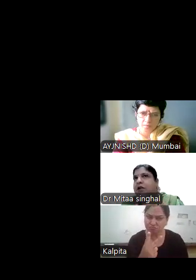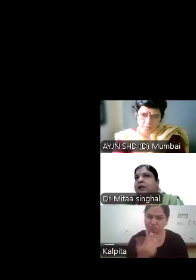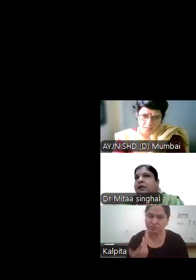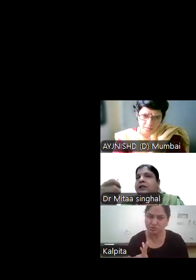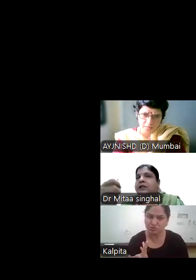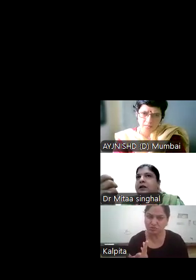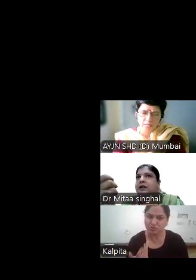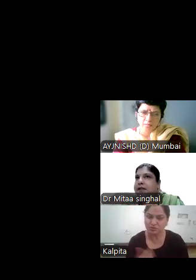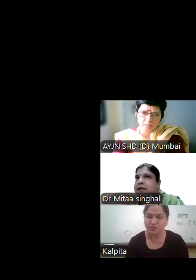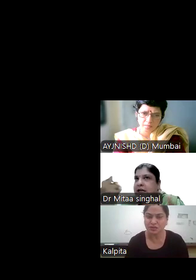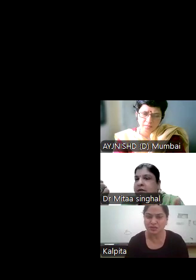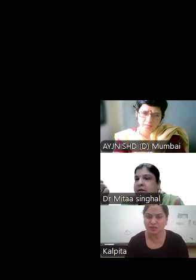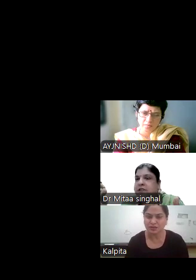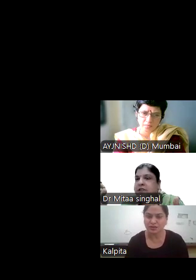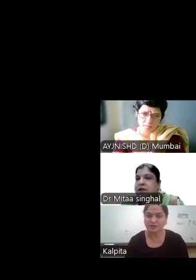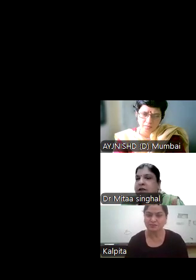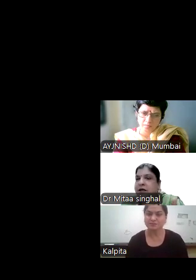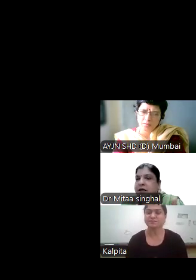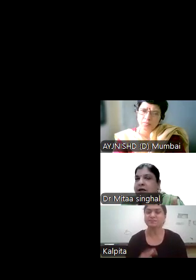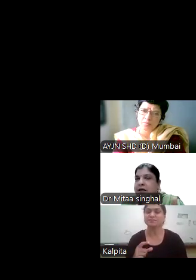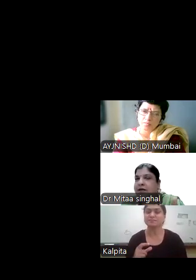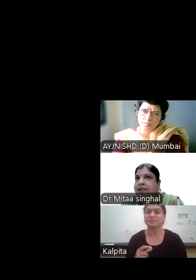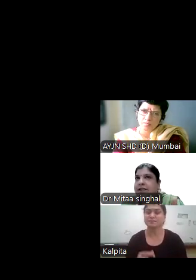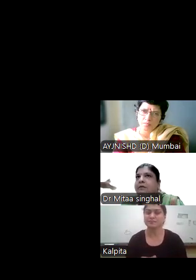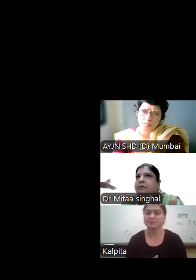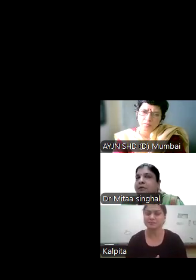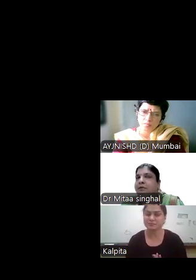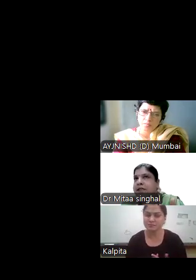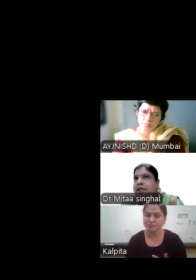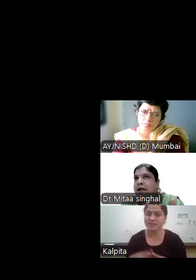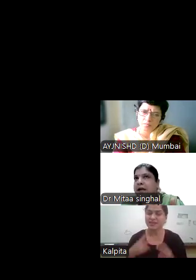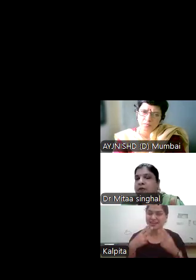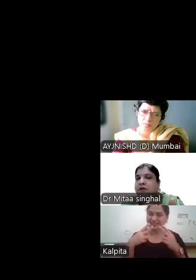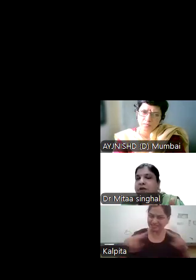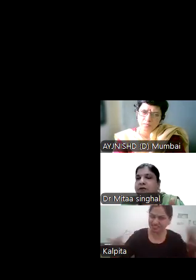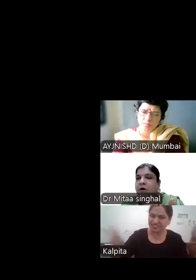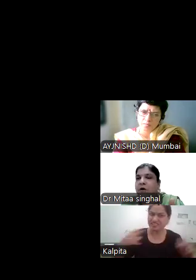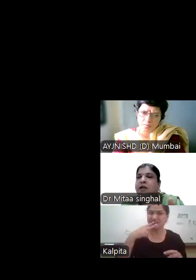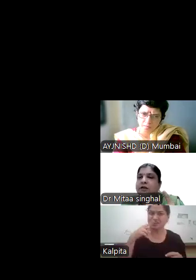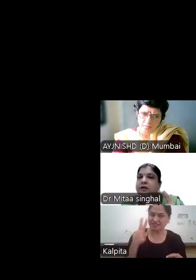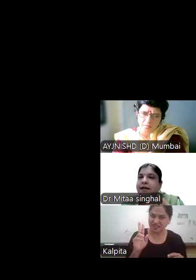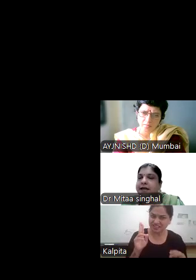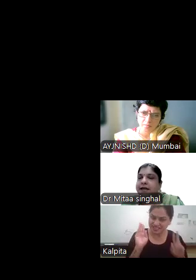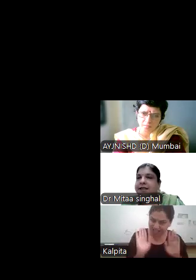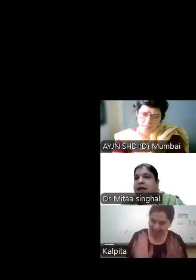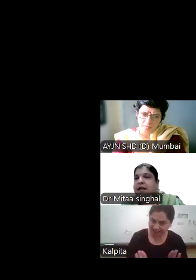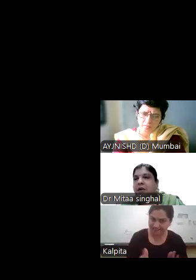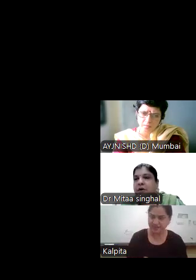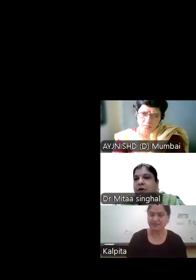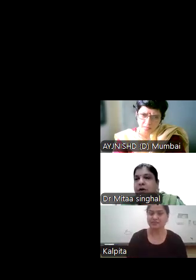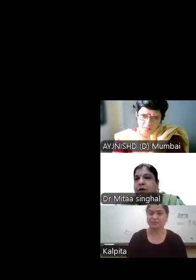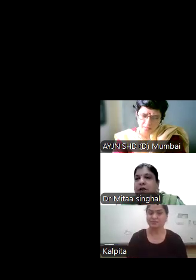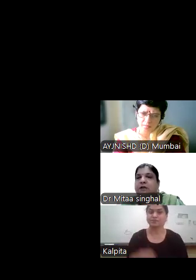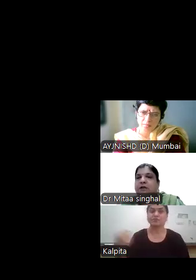lesion. There is a DTRs are brisk, the development reflexes, the Babinski sign is positive or not. So that indicates an upper